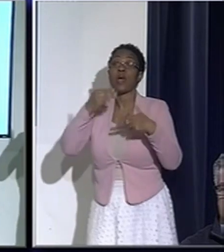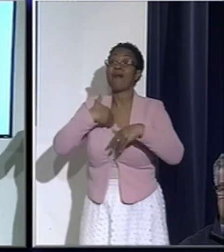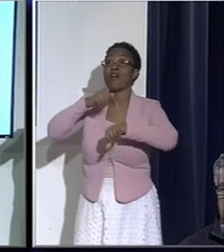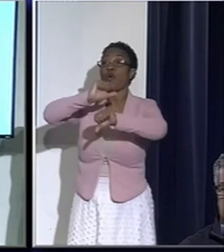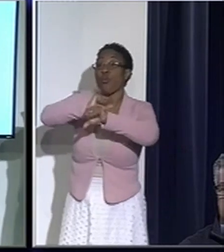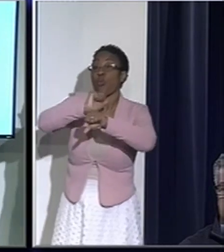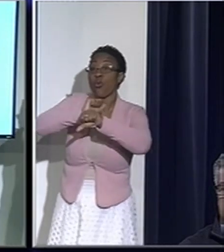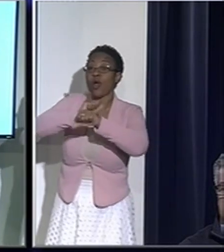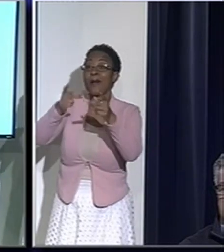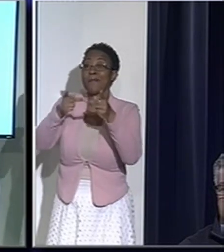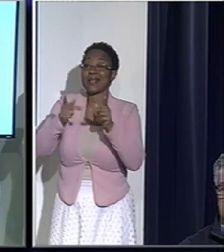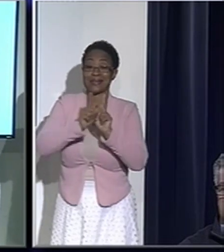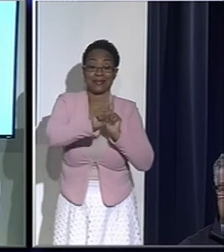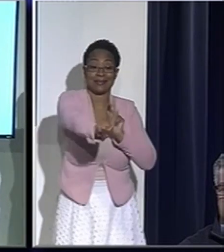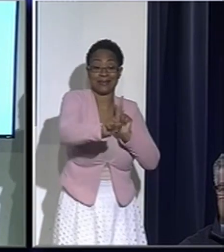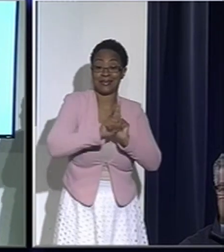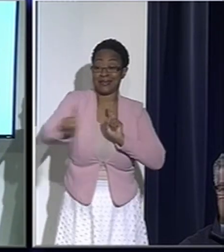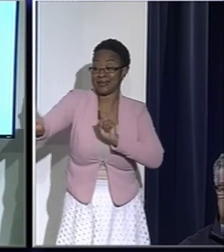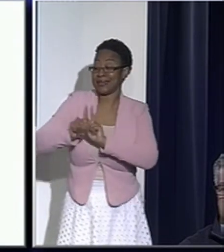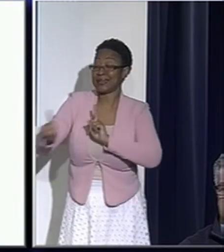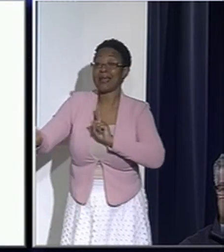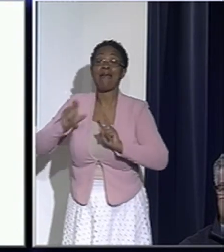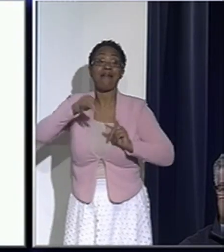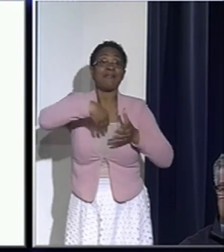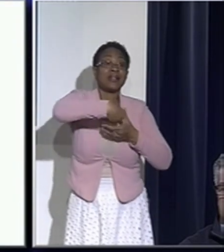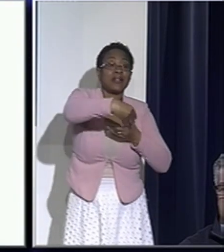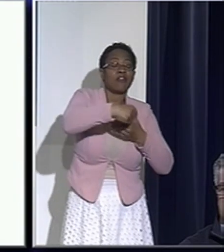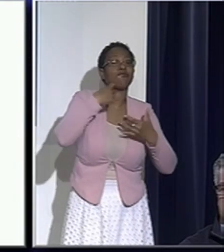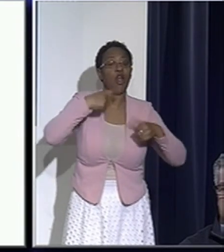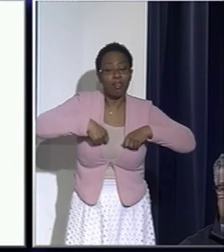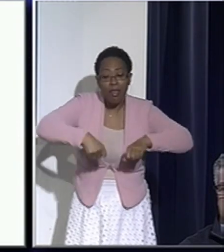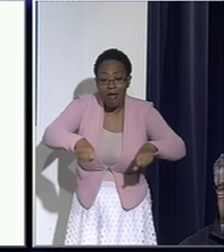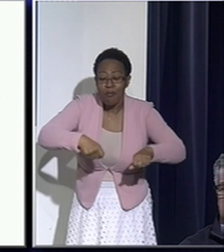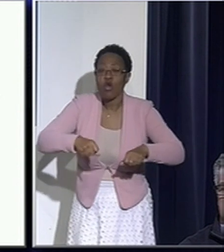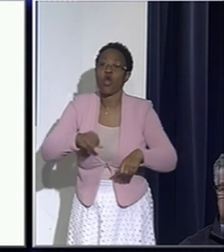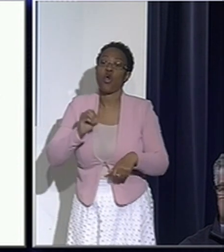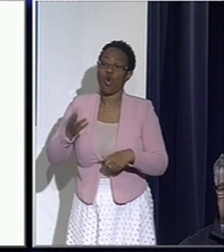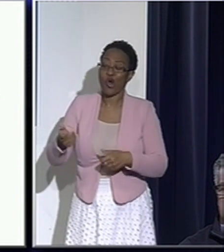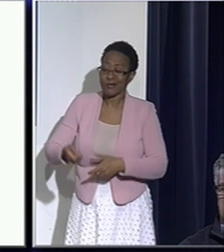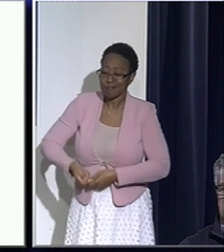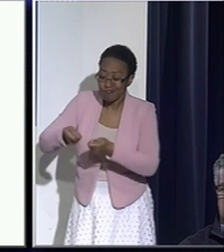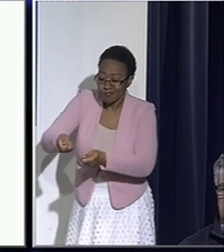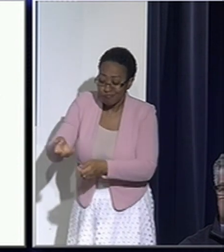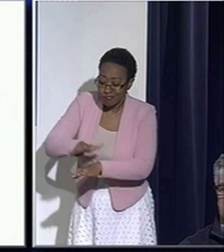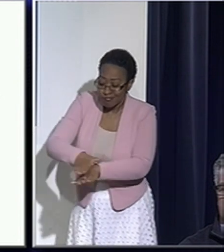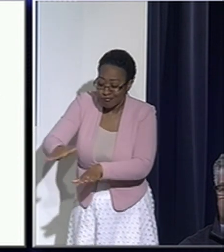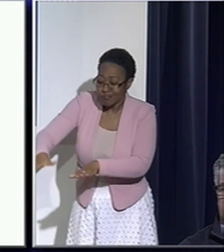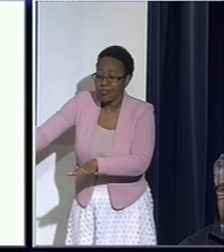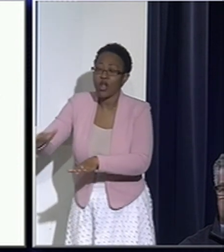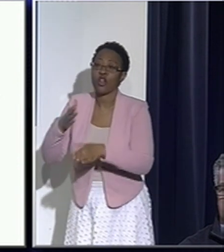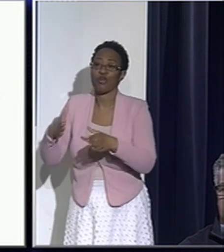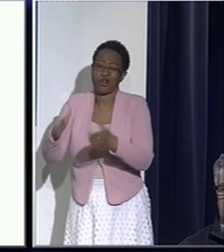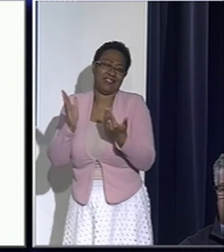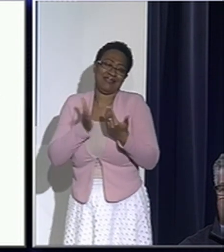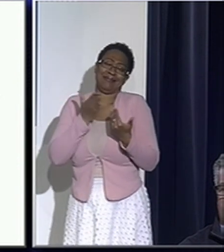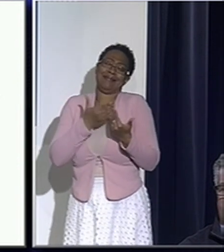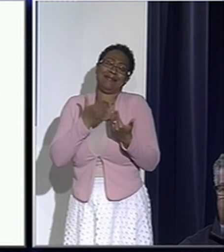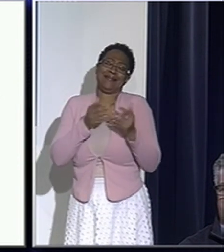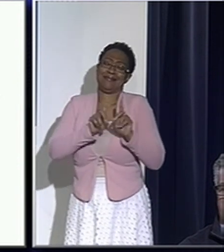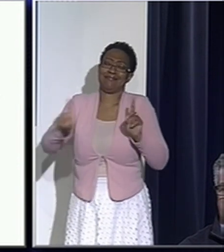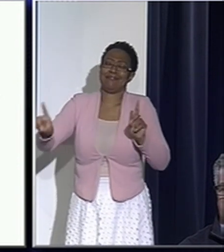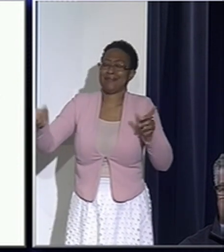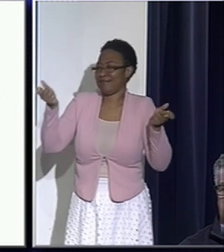workplace distancing. And if it's an outdoor facility running lawnmowers or patching roads, it's relatively easy to get